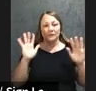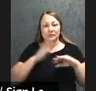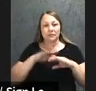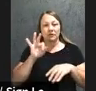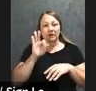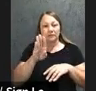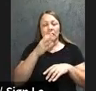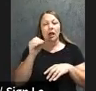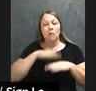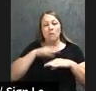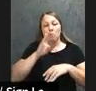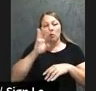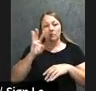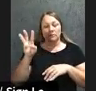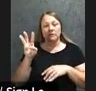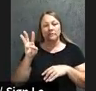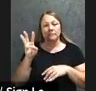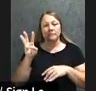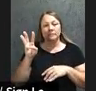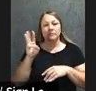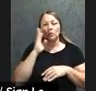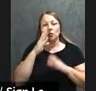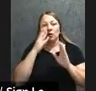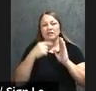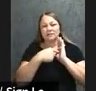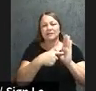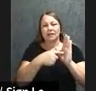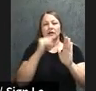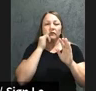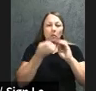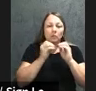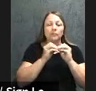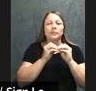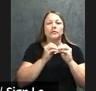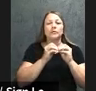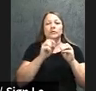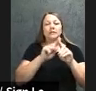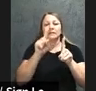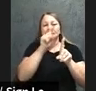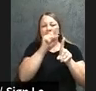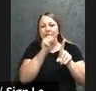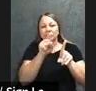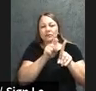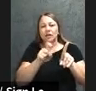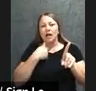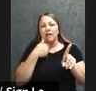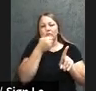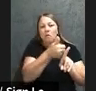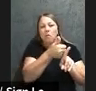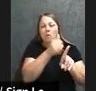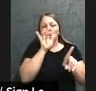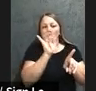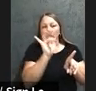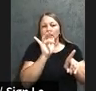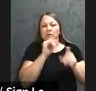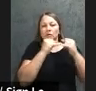catch this on our website, but it features that main line again, and each section has their own website where you can get directly to that